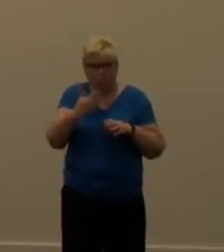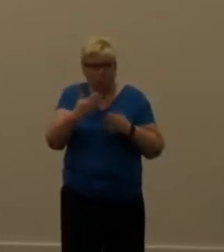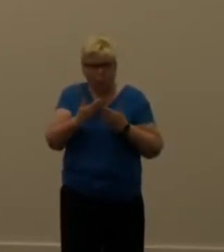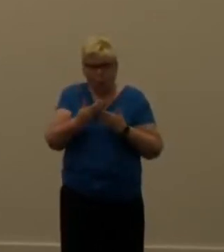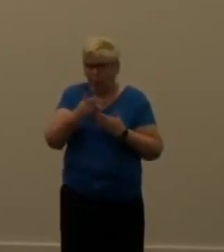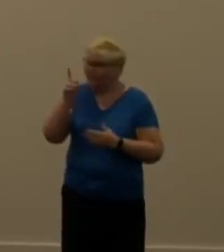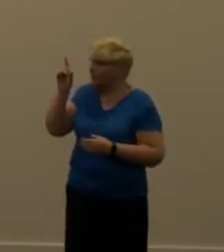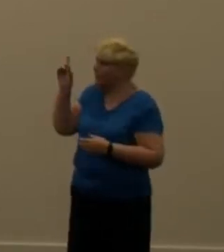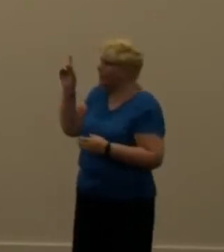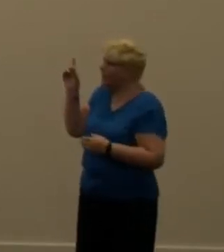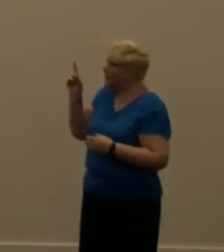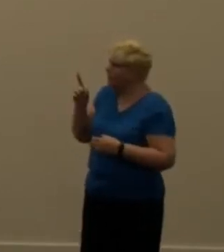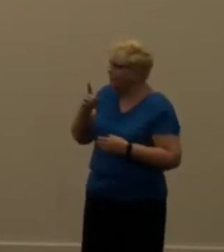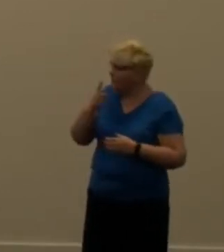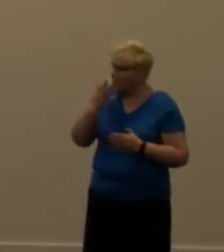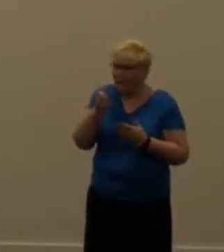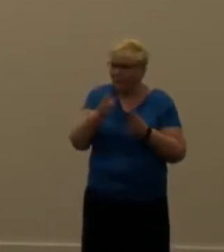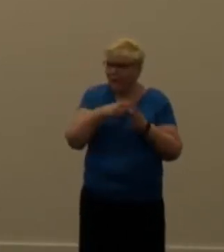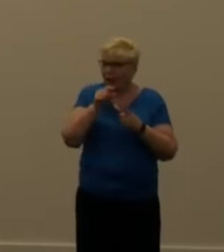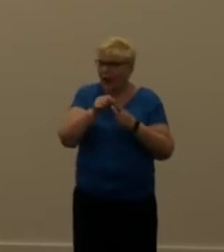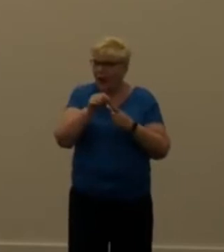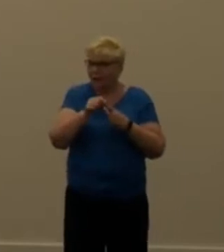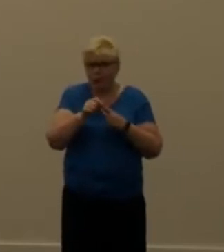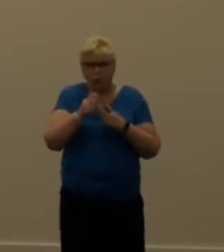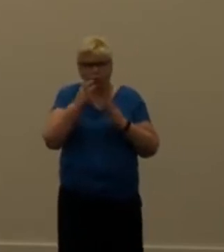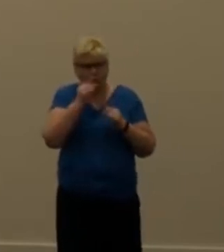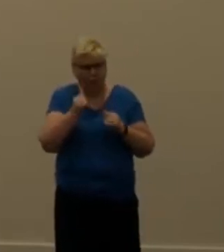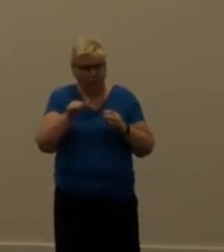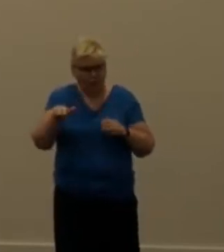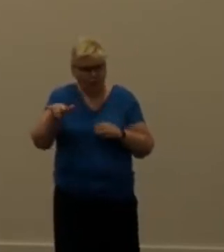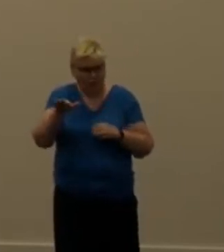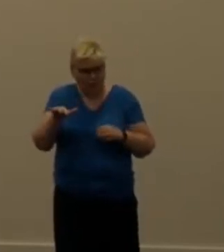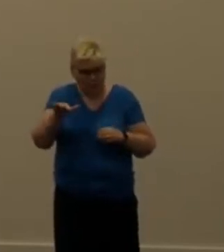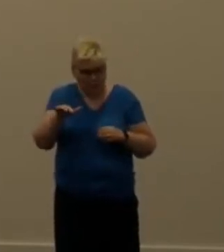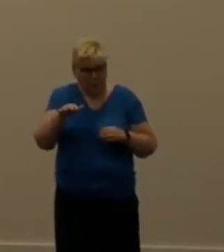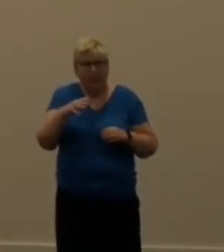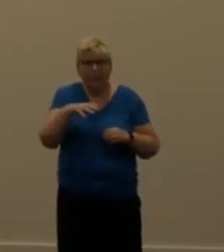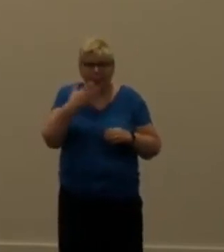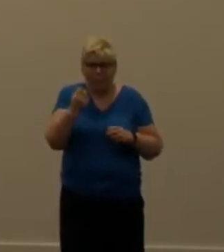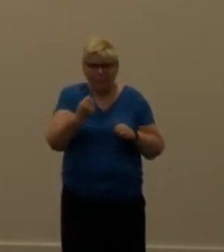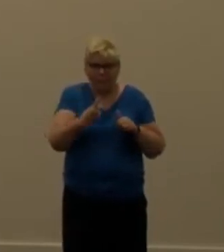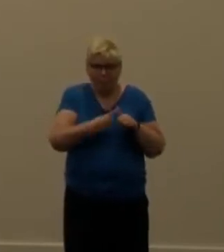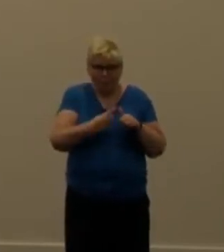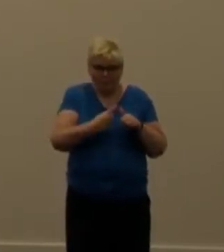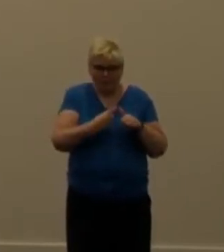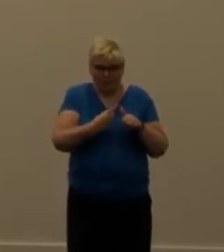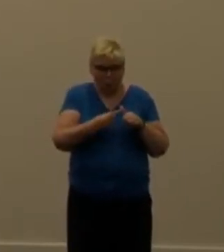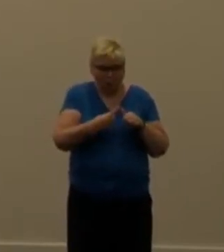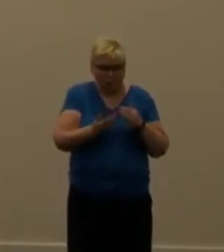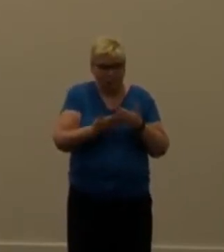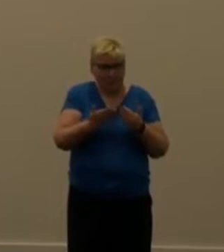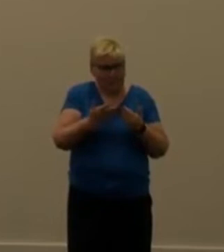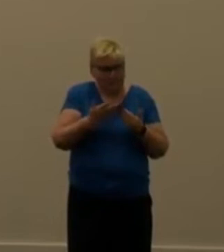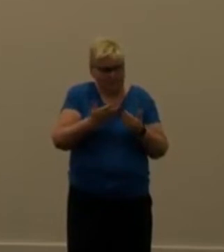So I have a Canvas app that is adding an item in a SharePoint site, and then I have an automated Power App workflow that is